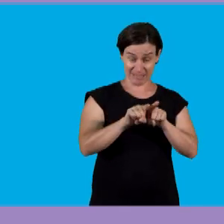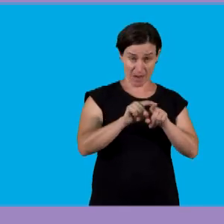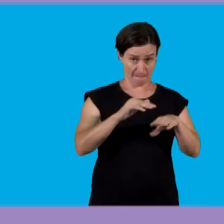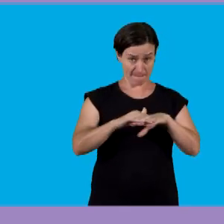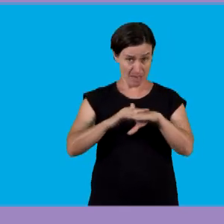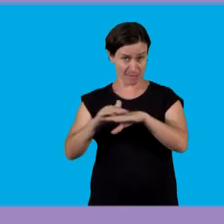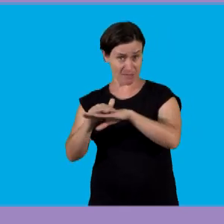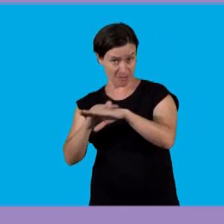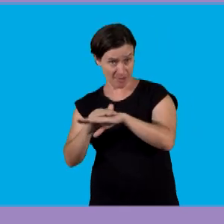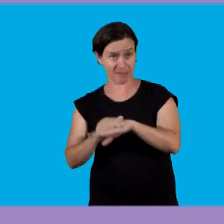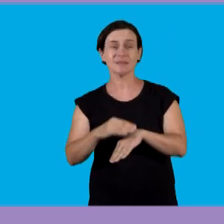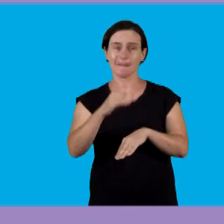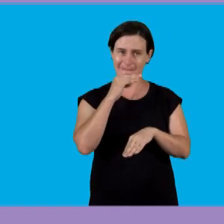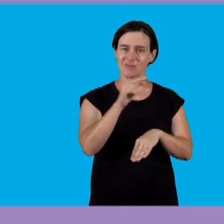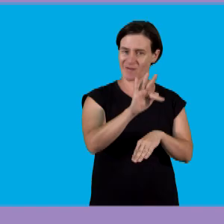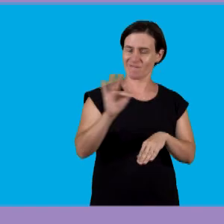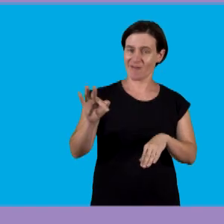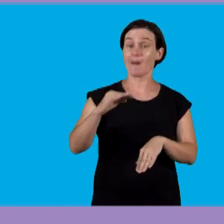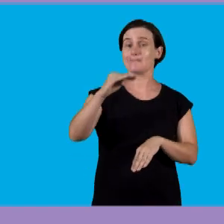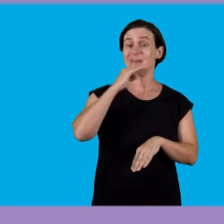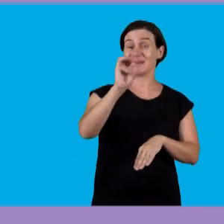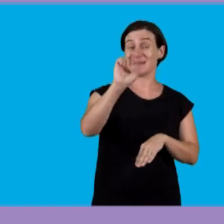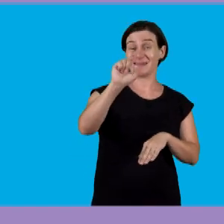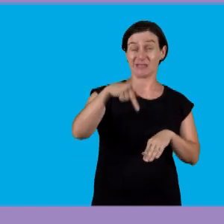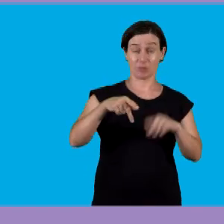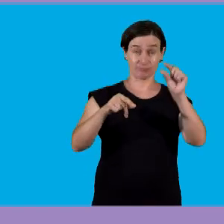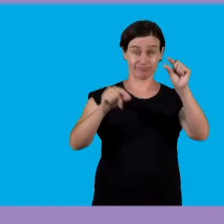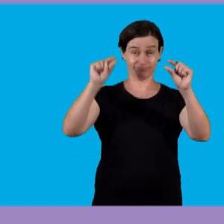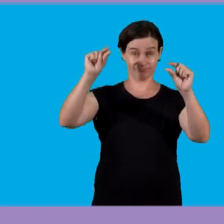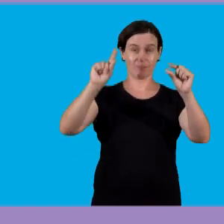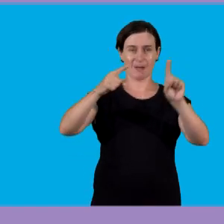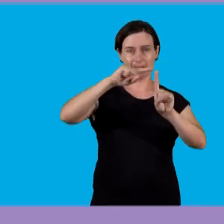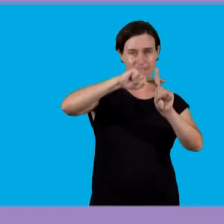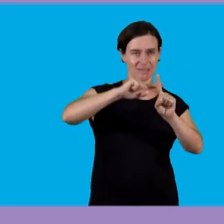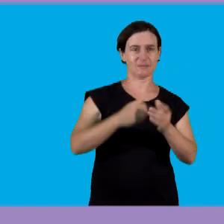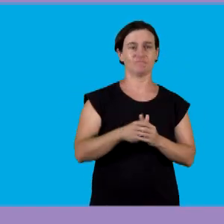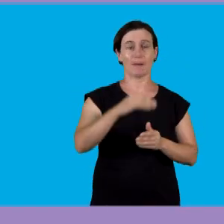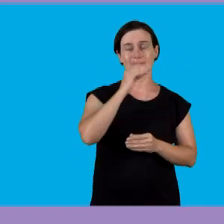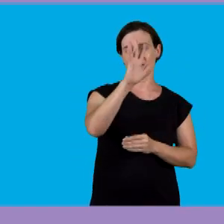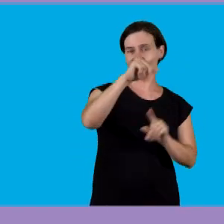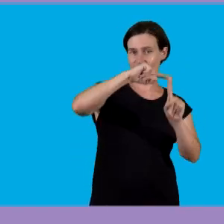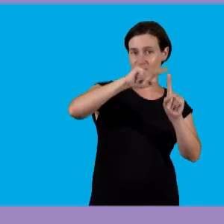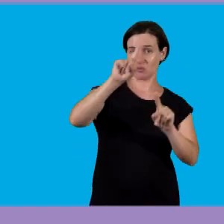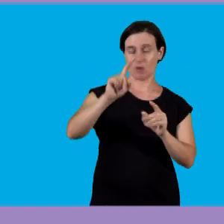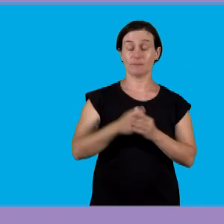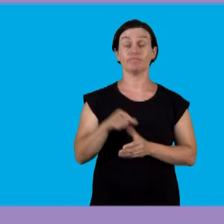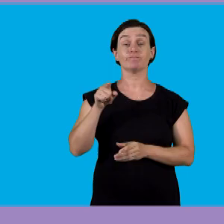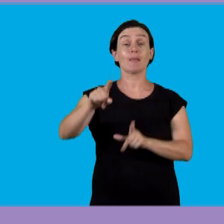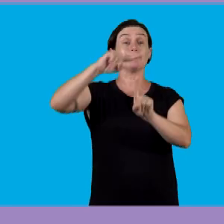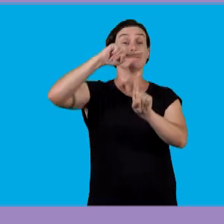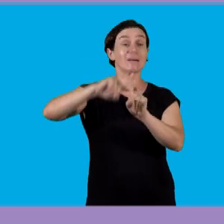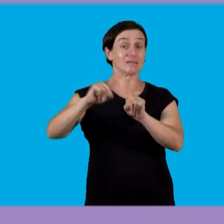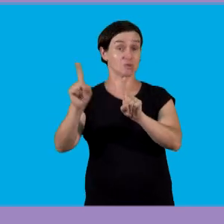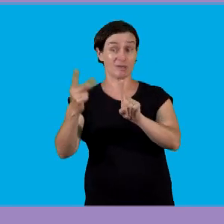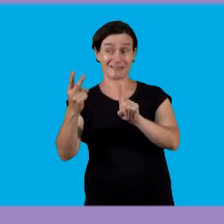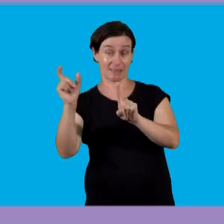same base, we are going to add those exponents. Then we are adding in our binomial.